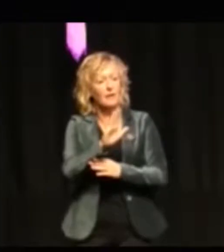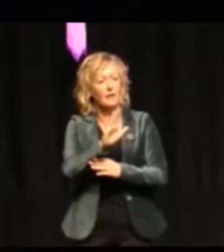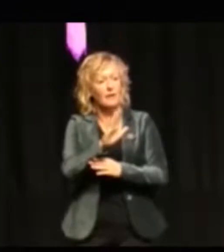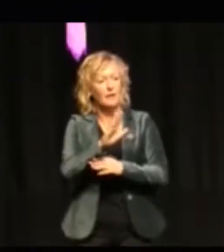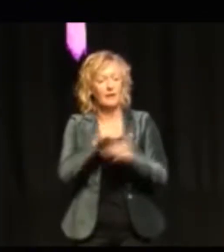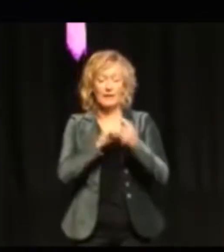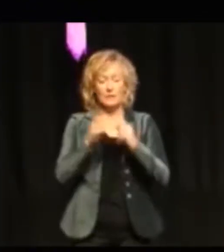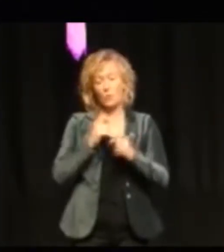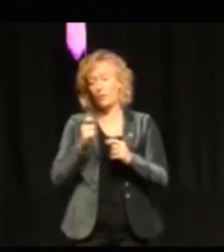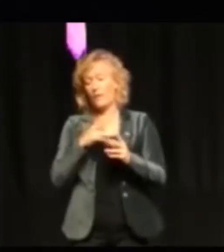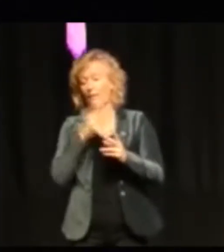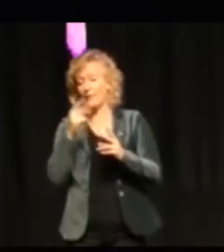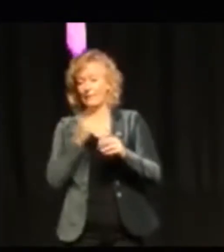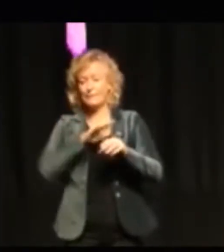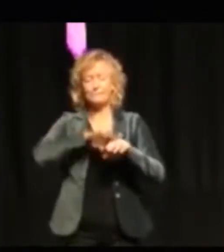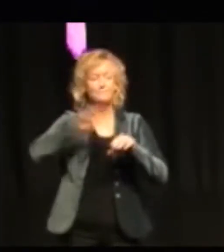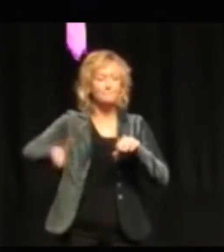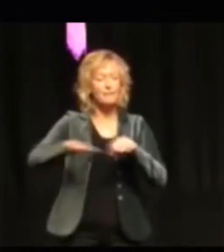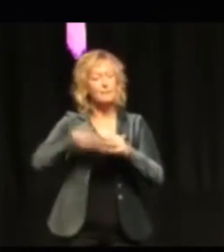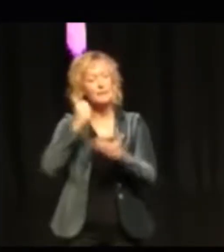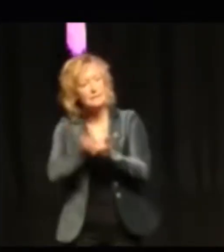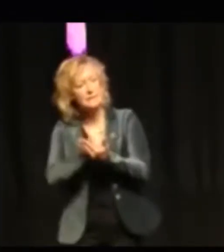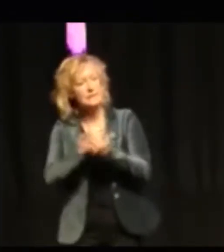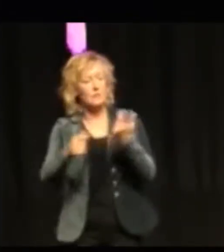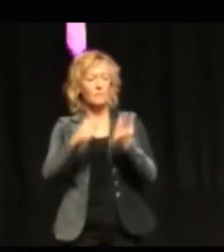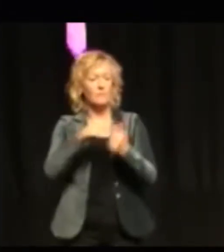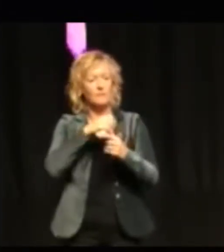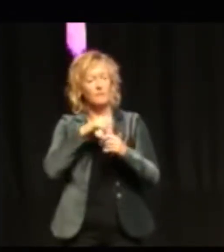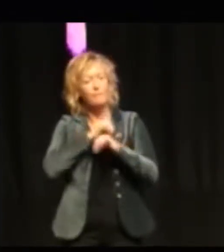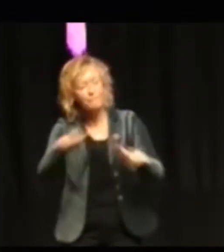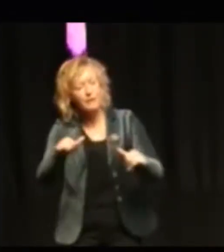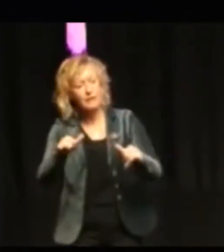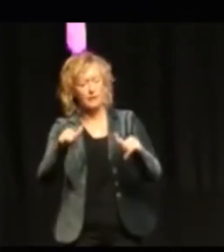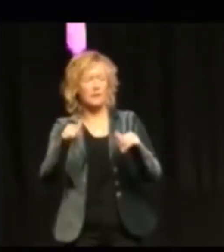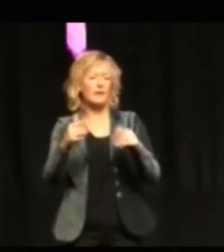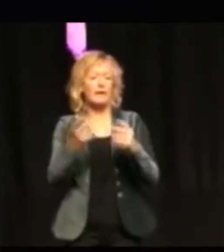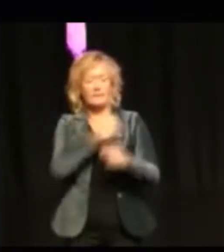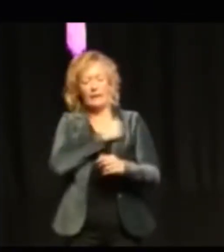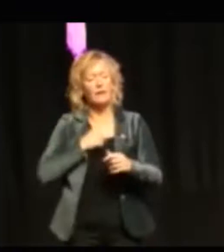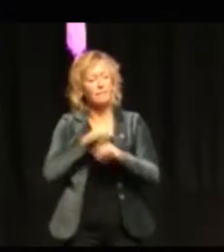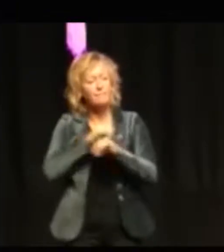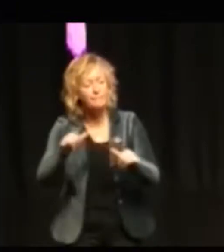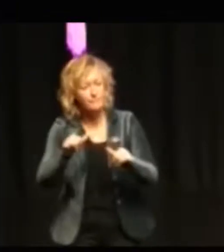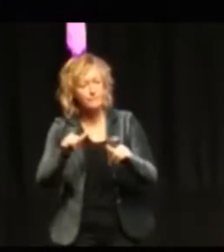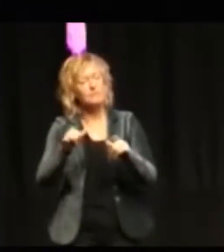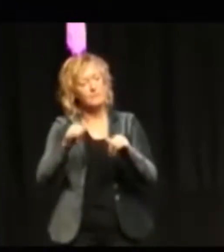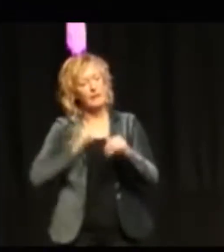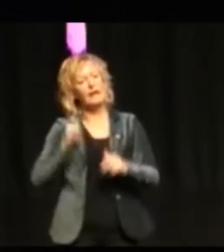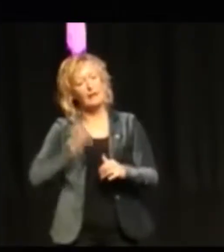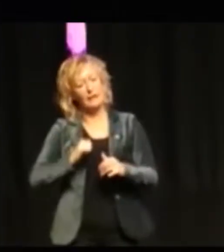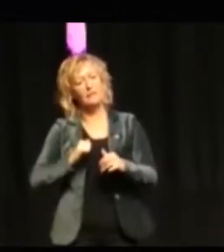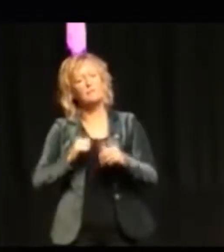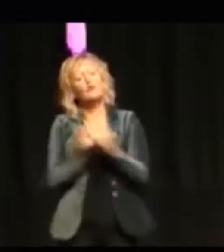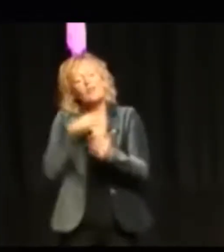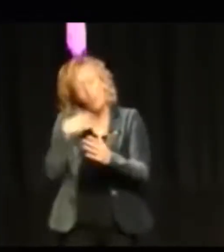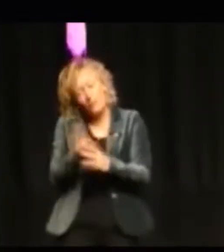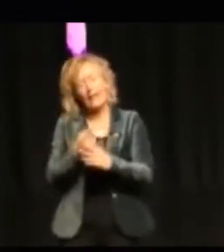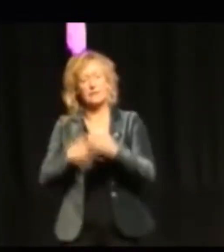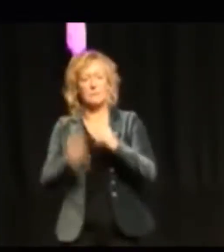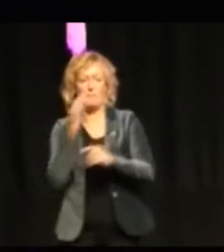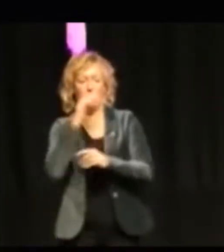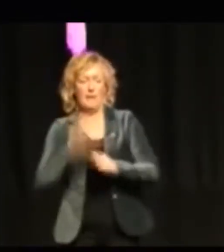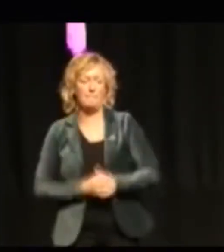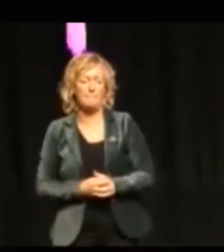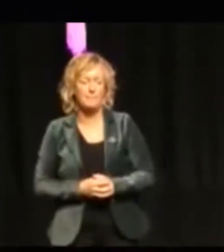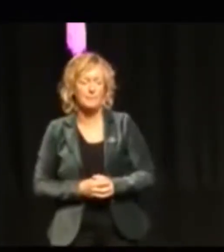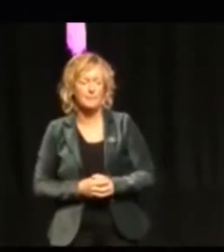is causing the harm, but no one's fixing it, or that the systems aren't in place and the government simply is just letting it happen.